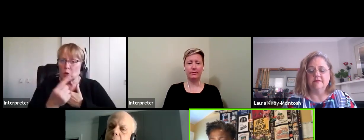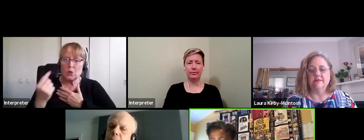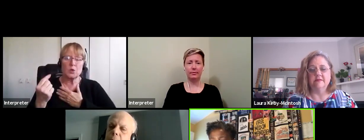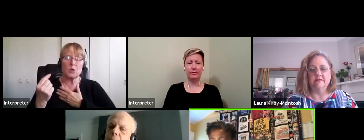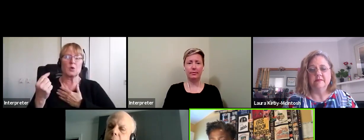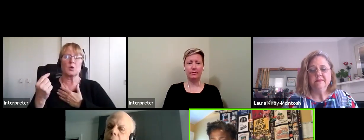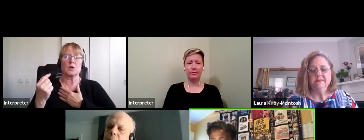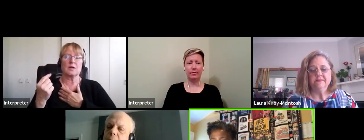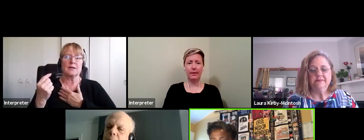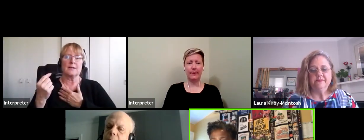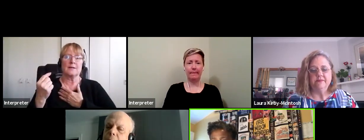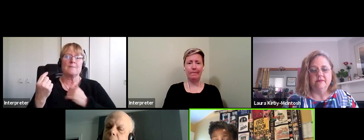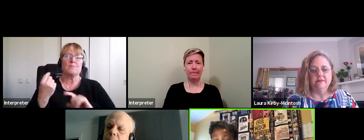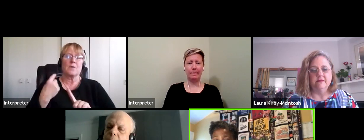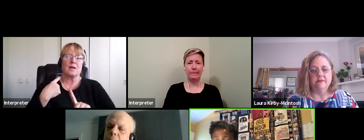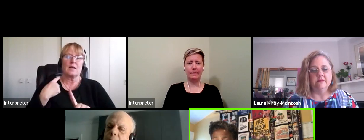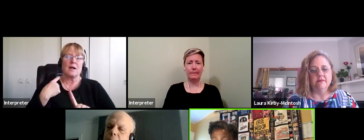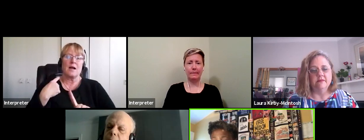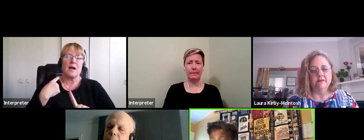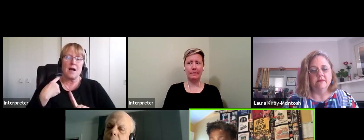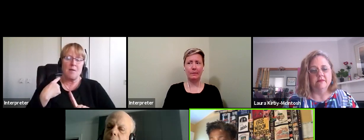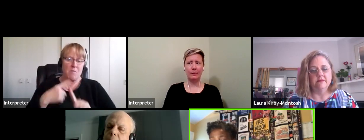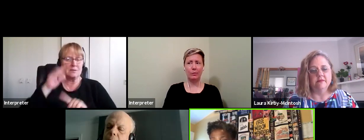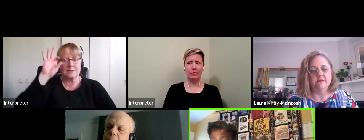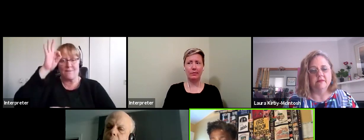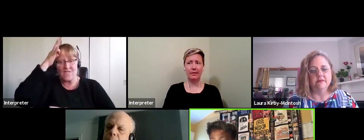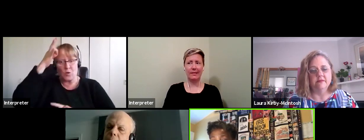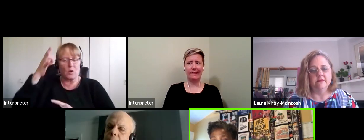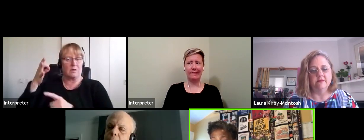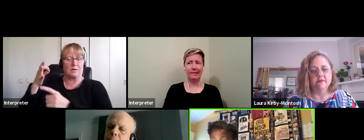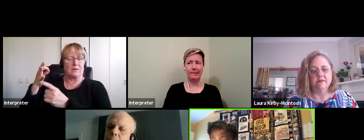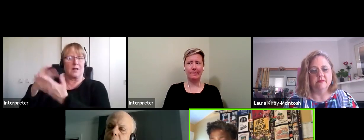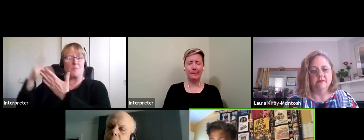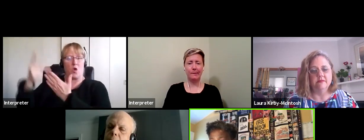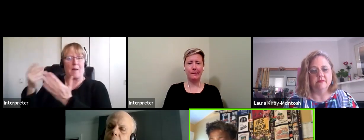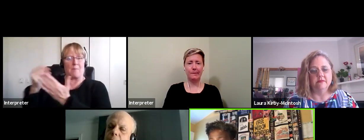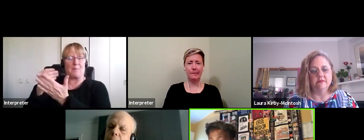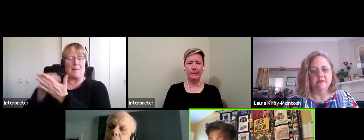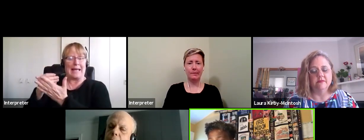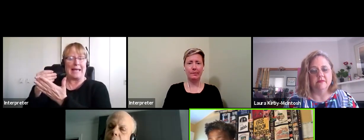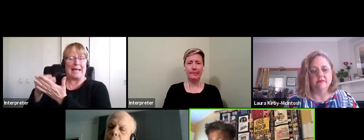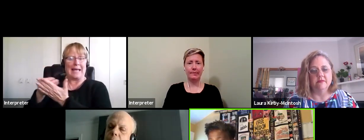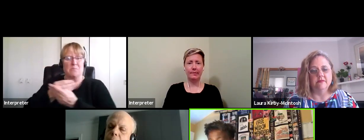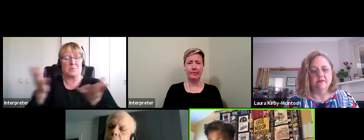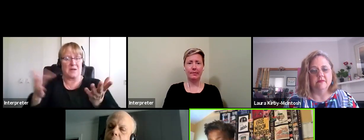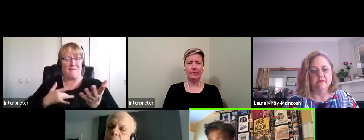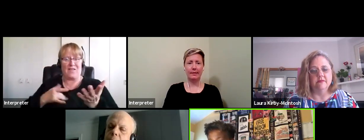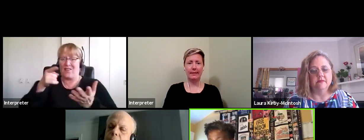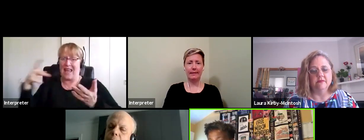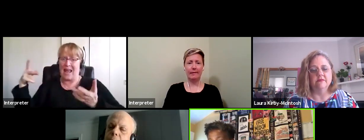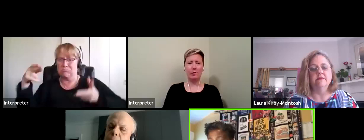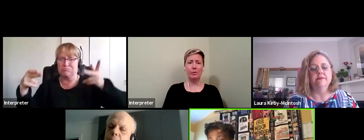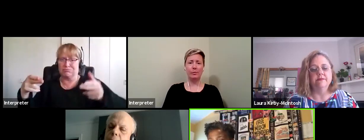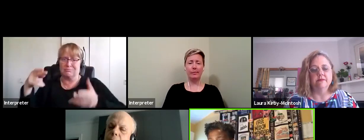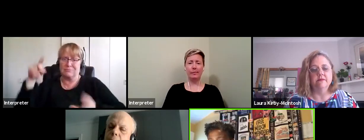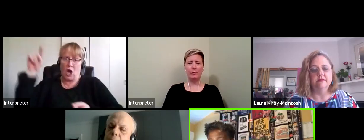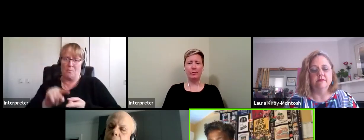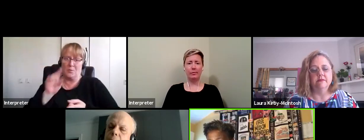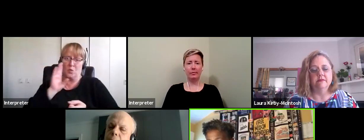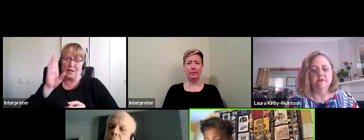the province, but also those offered by the feds that we fear might be clawed back by the province.